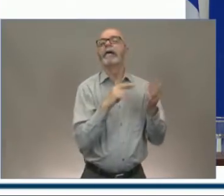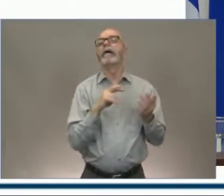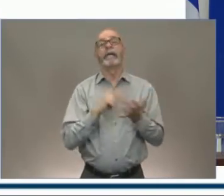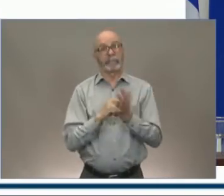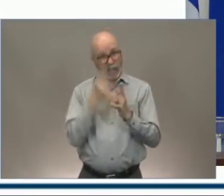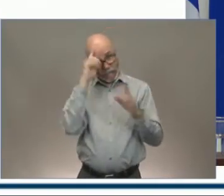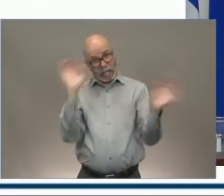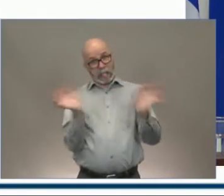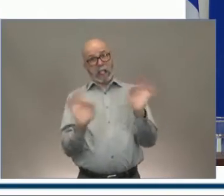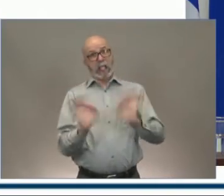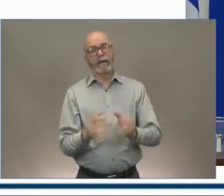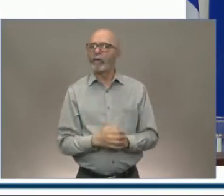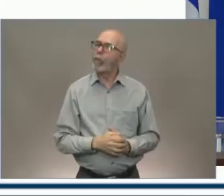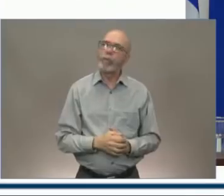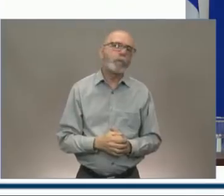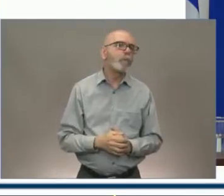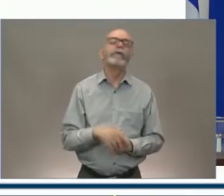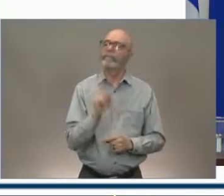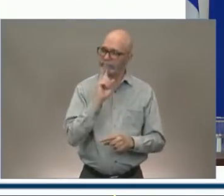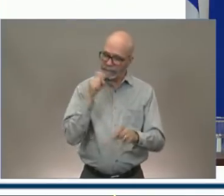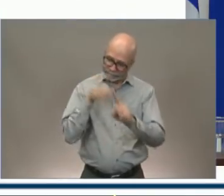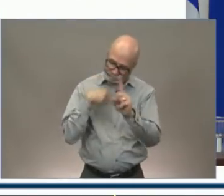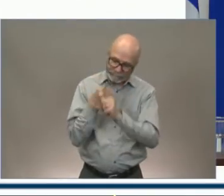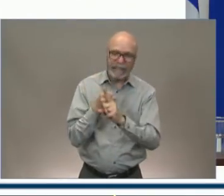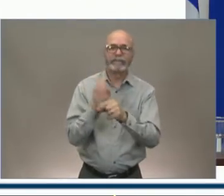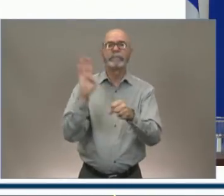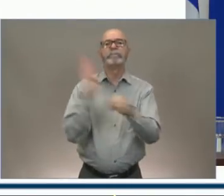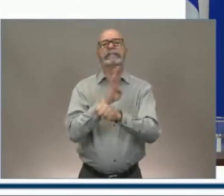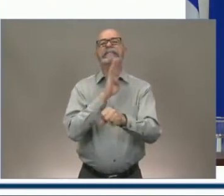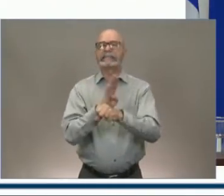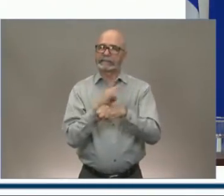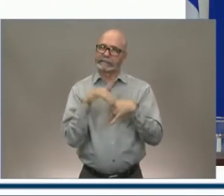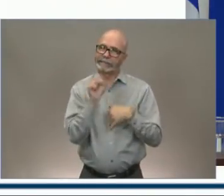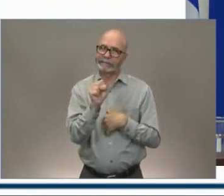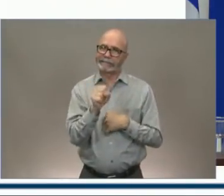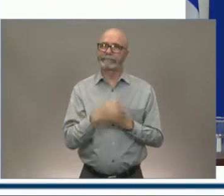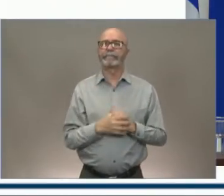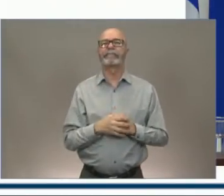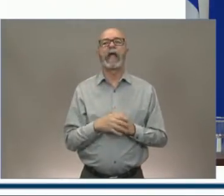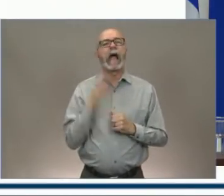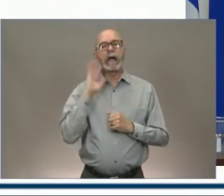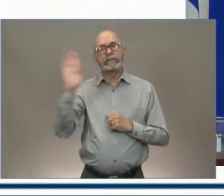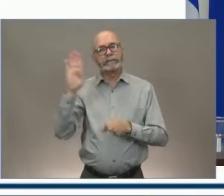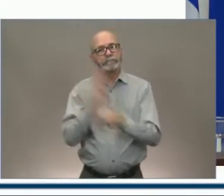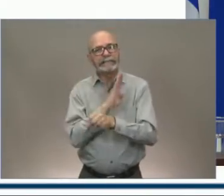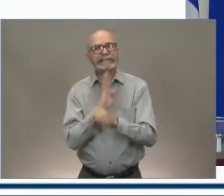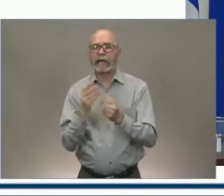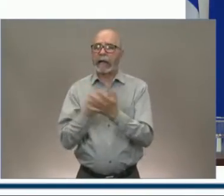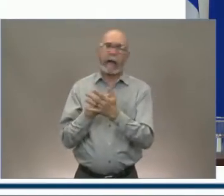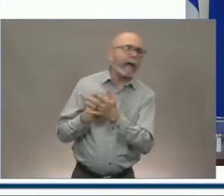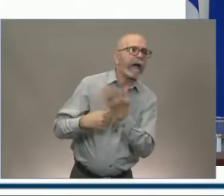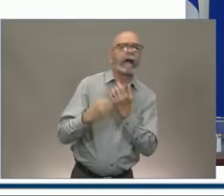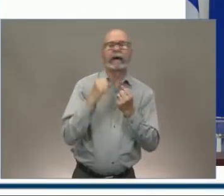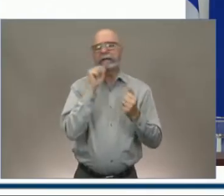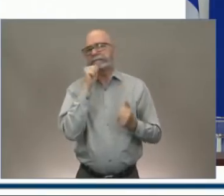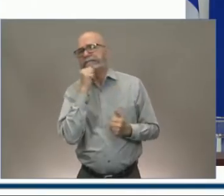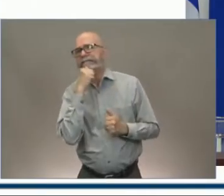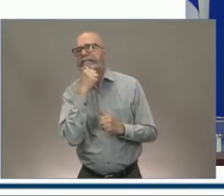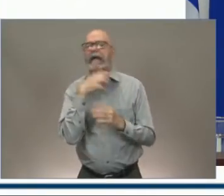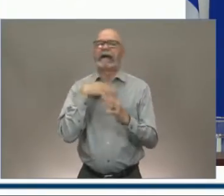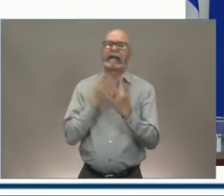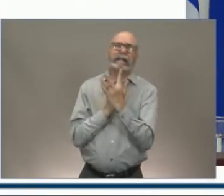businesses, especially those in the service sector who have really suffered throughout the time of COVID-19. We